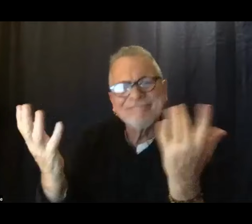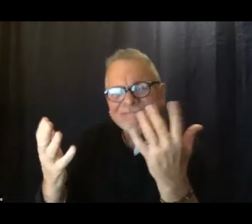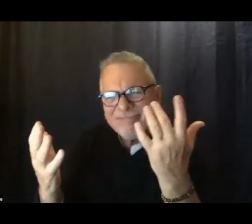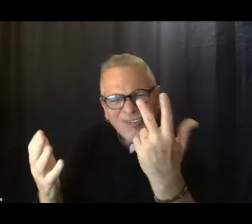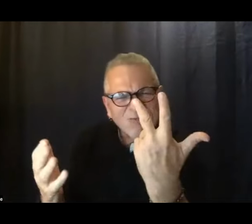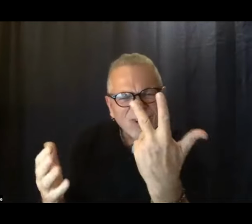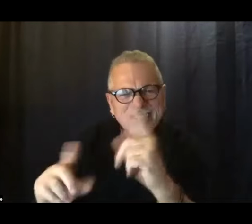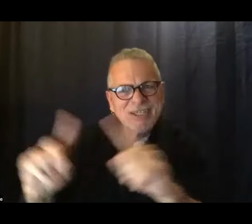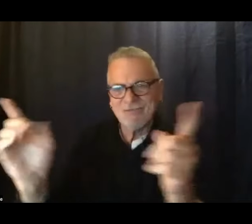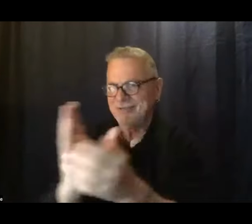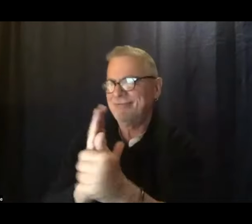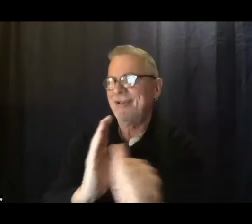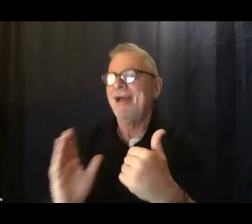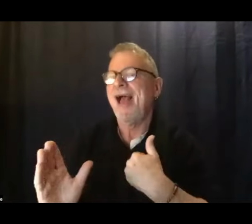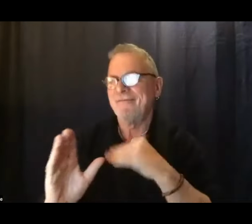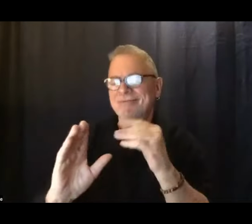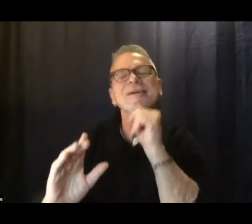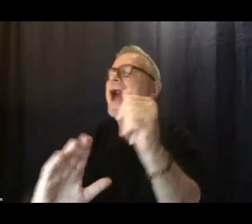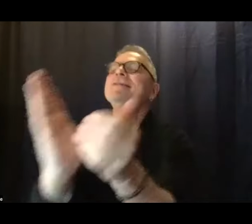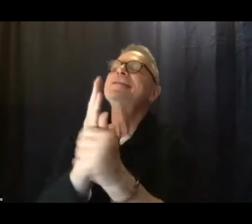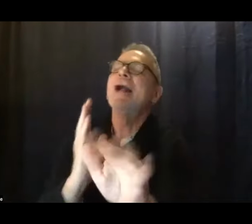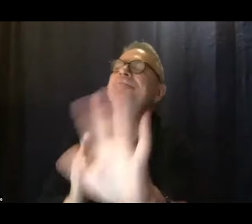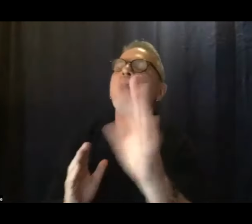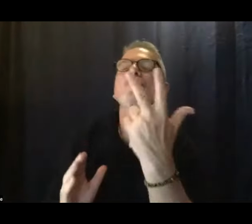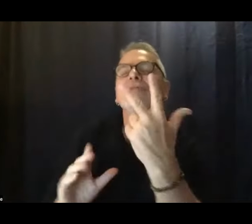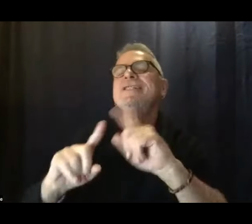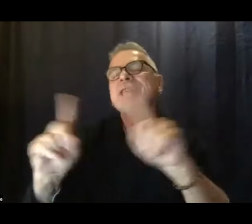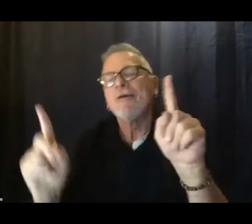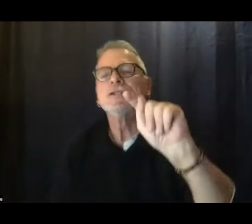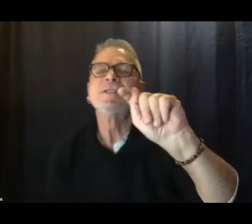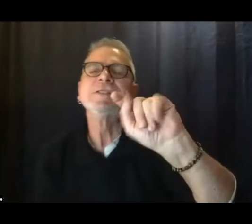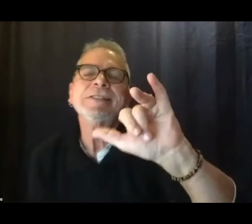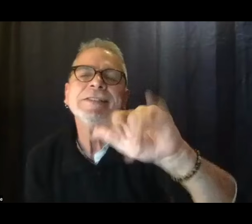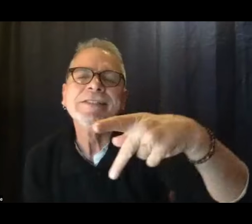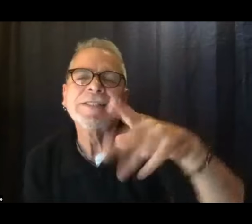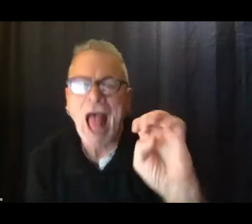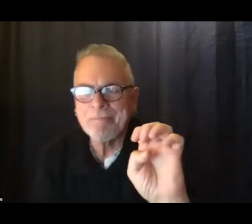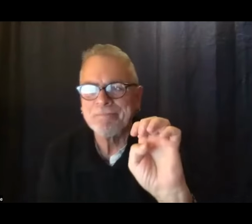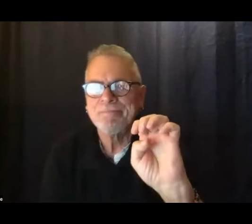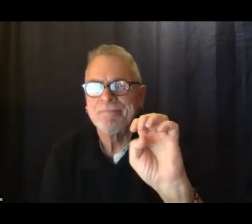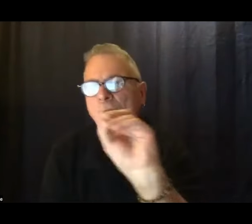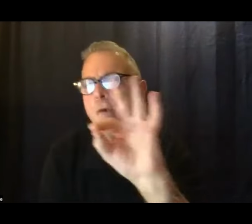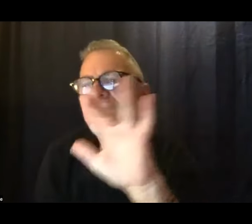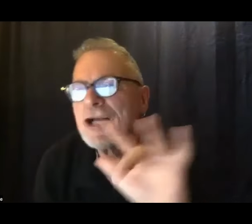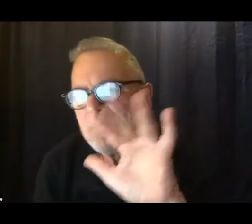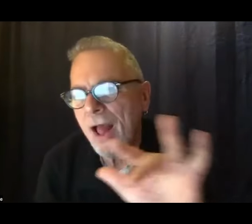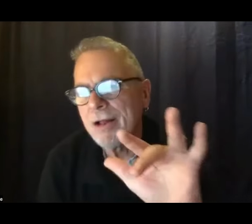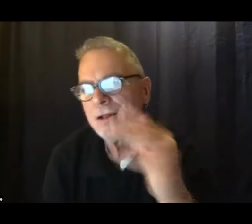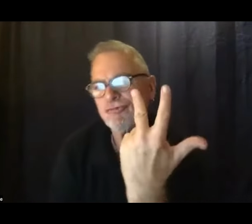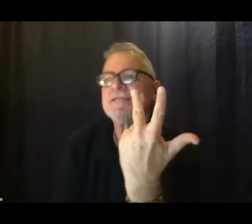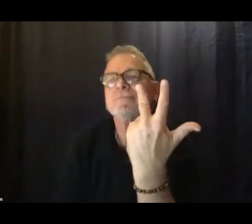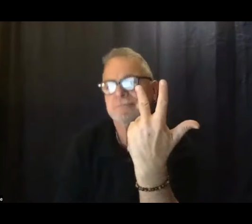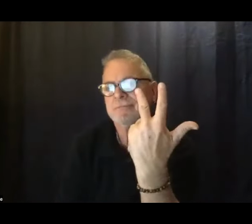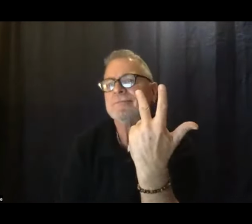regards to fingerspelling, you will notice certain things, 3 different categories. I don't want to call them skills, but 3